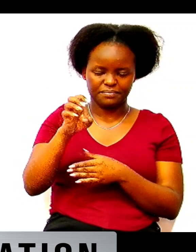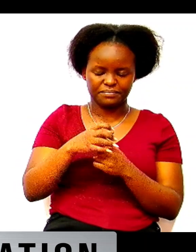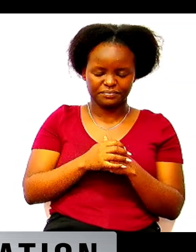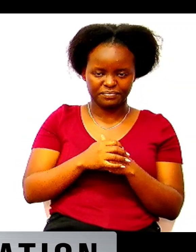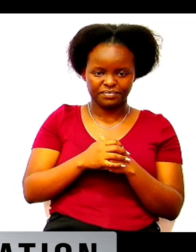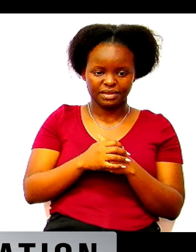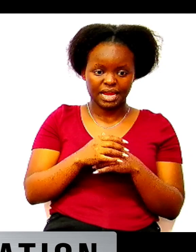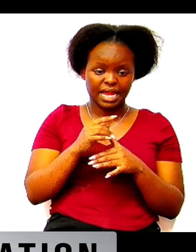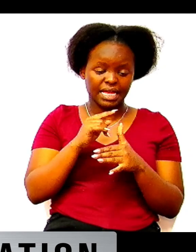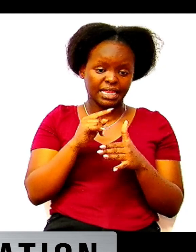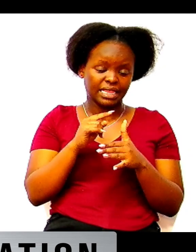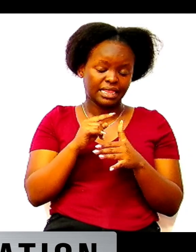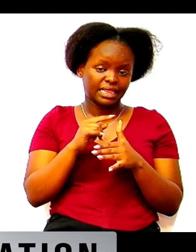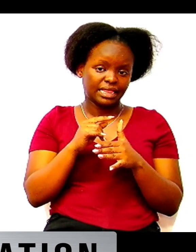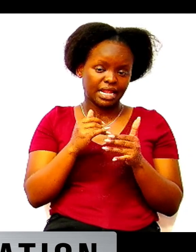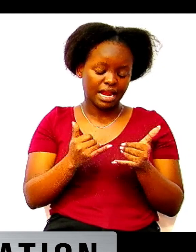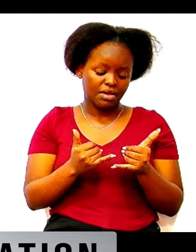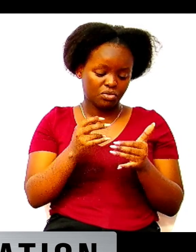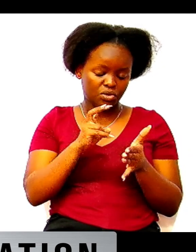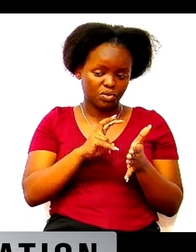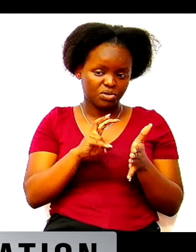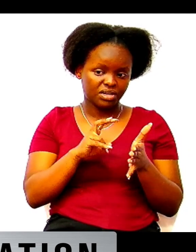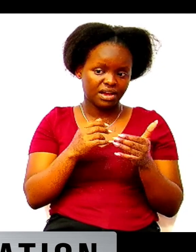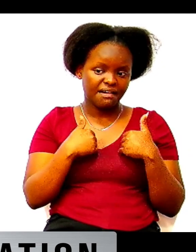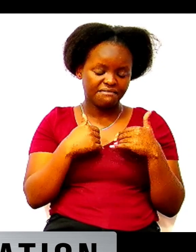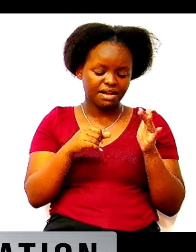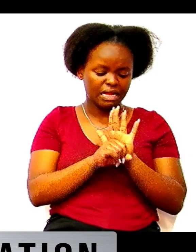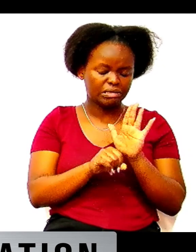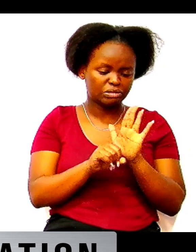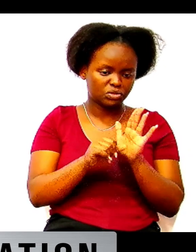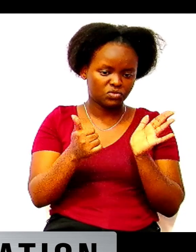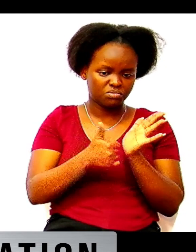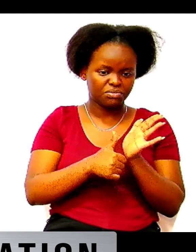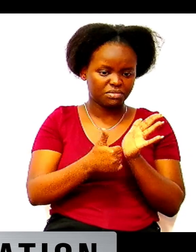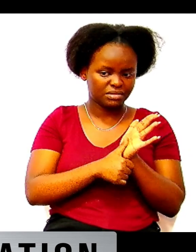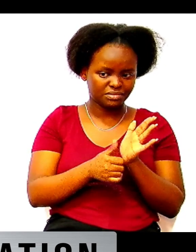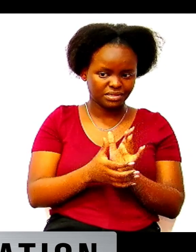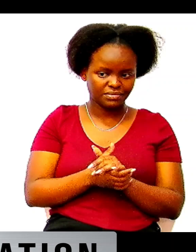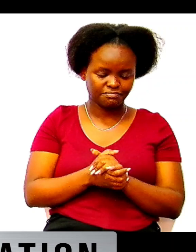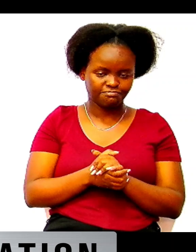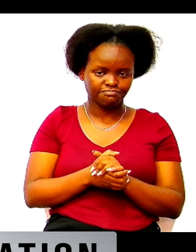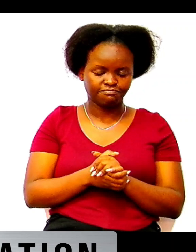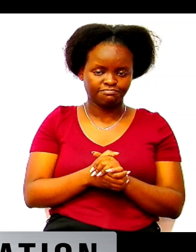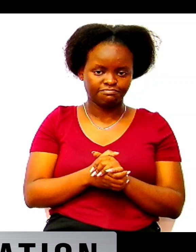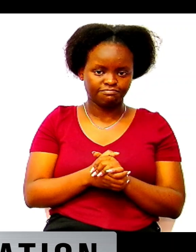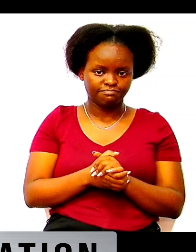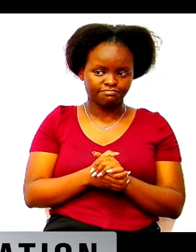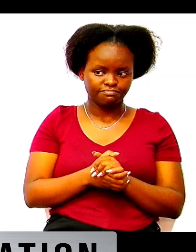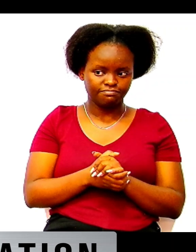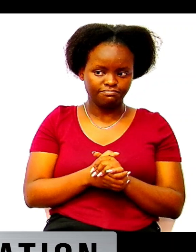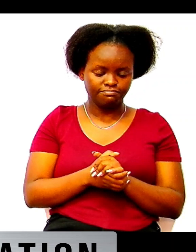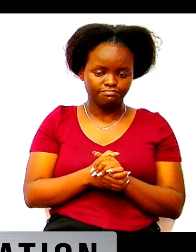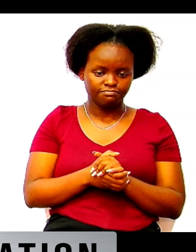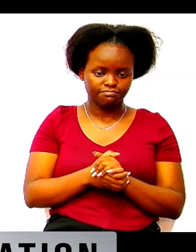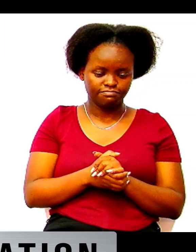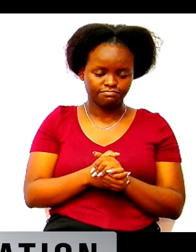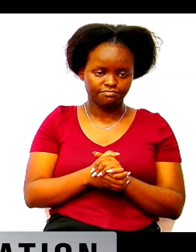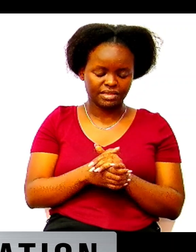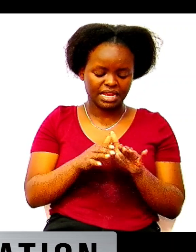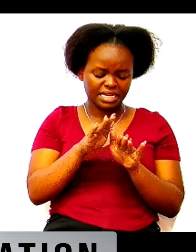these matters look like there is a lot of issues. There was an attack on, was it the deputy